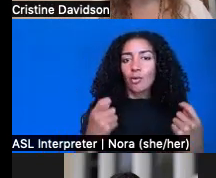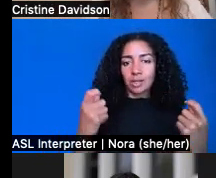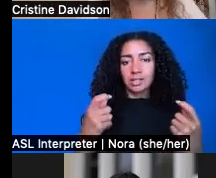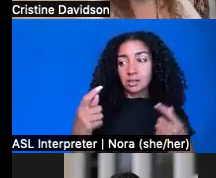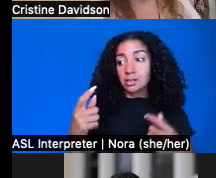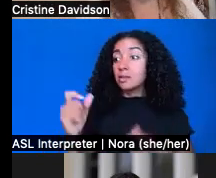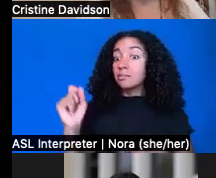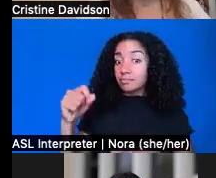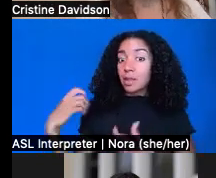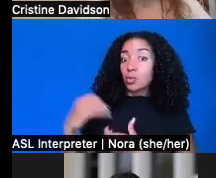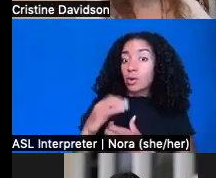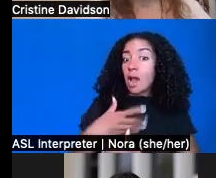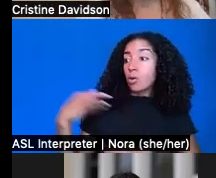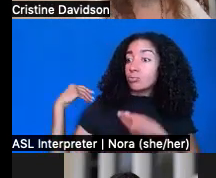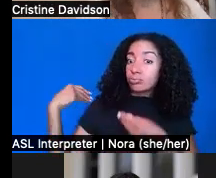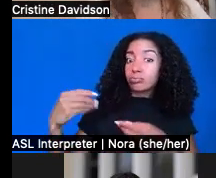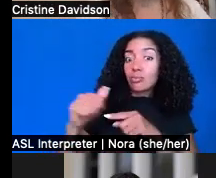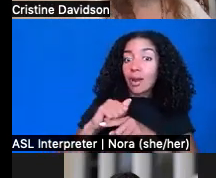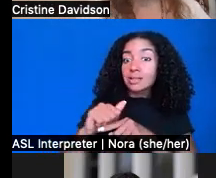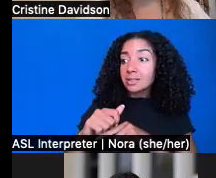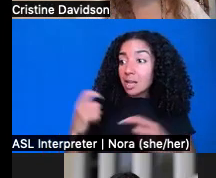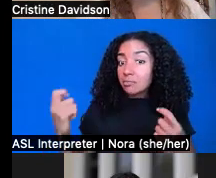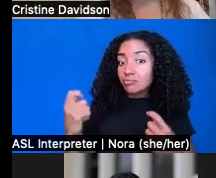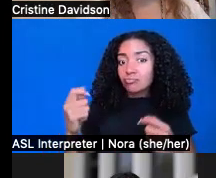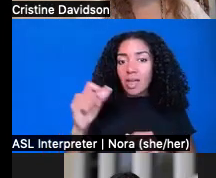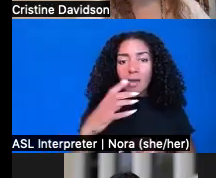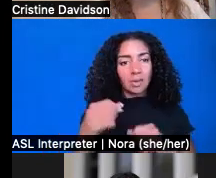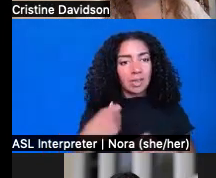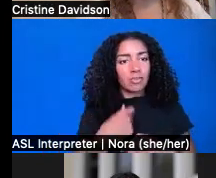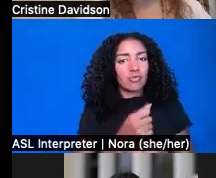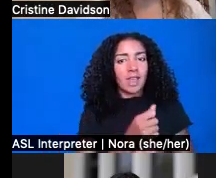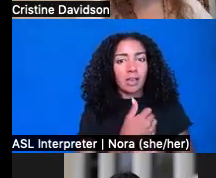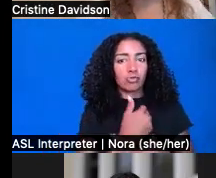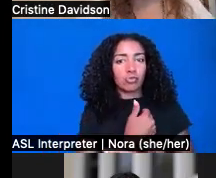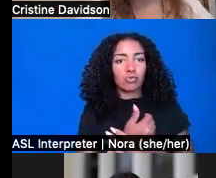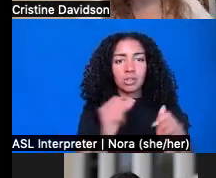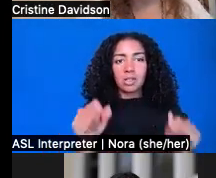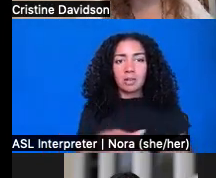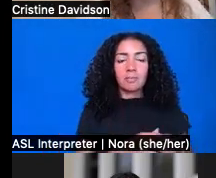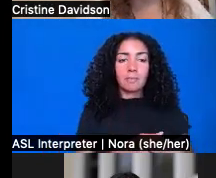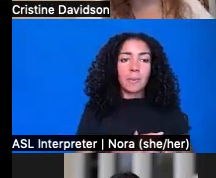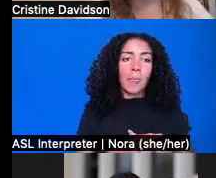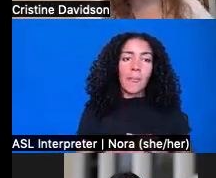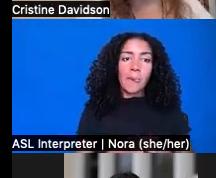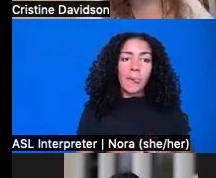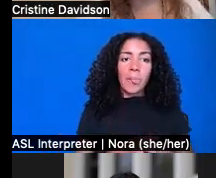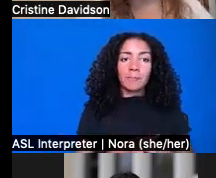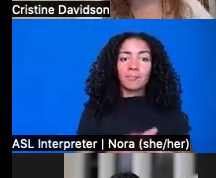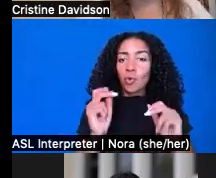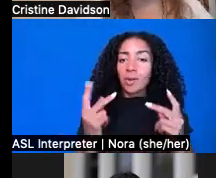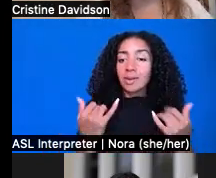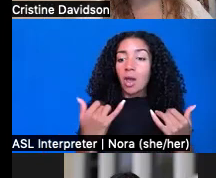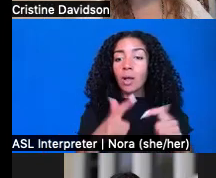All right. So we'll take a little